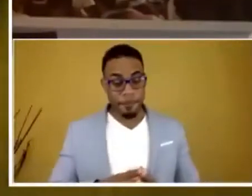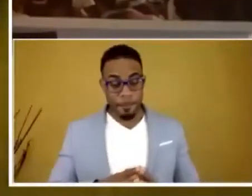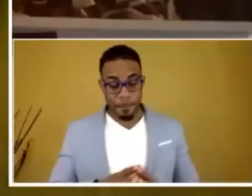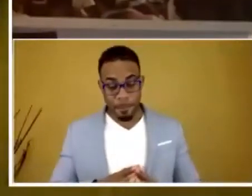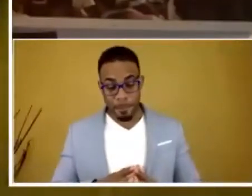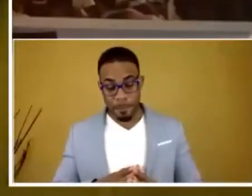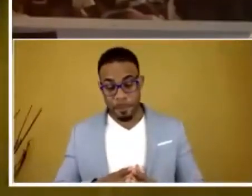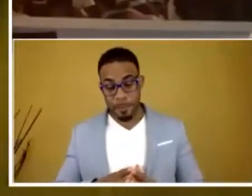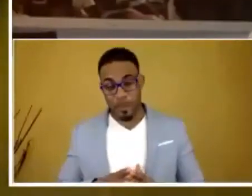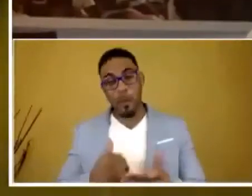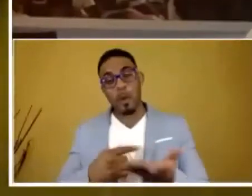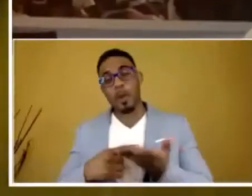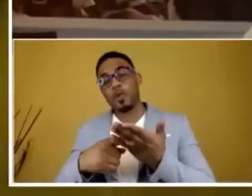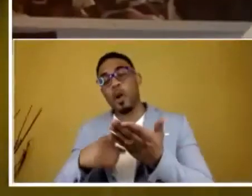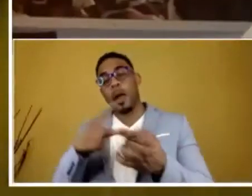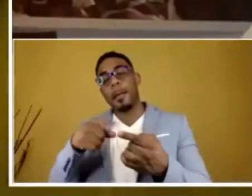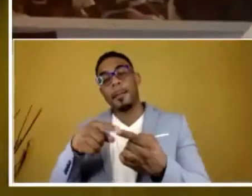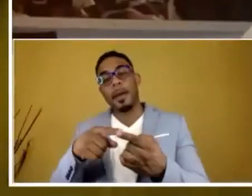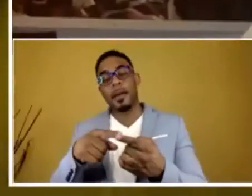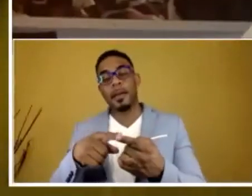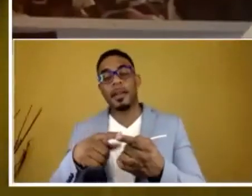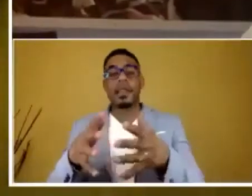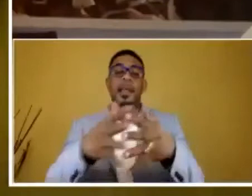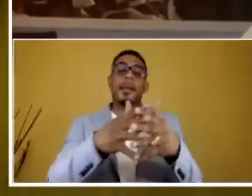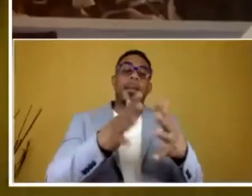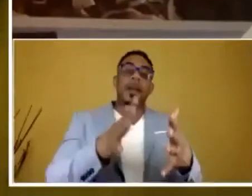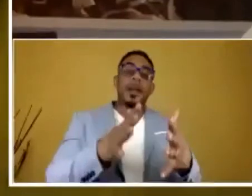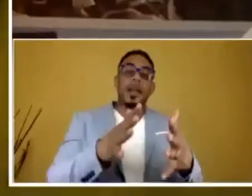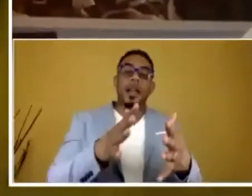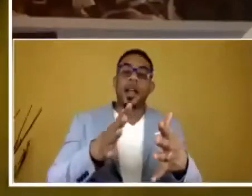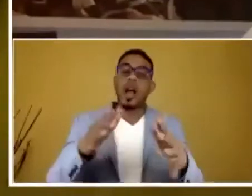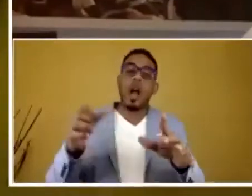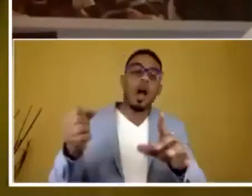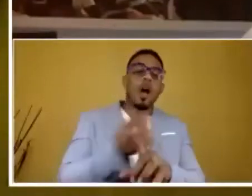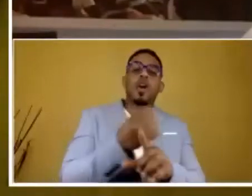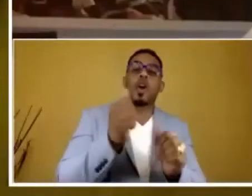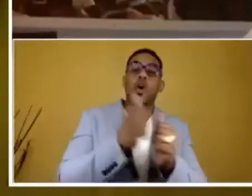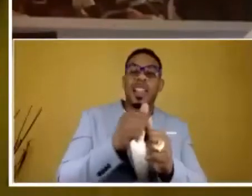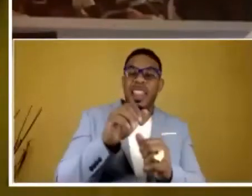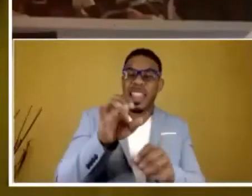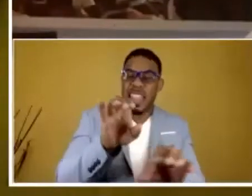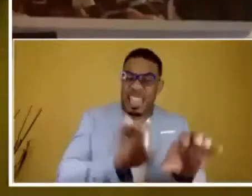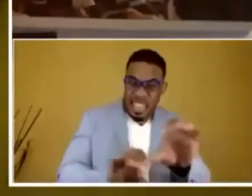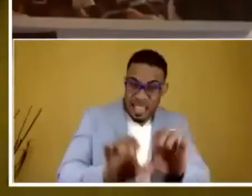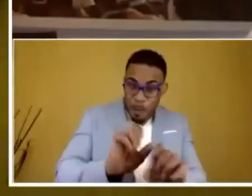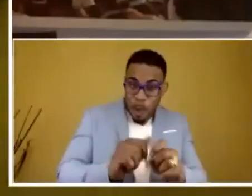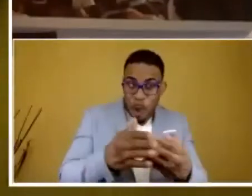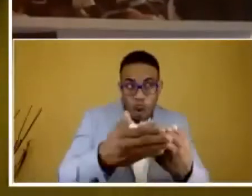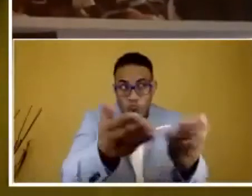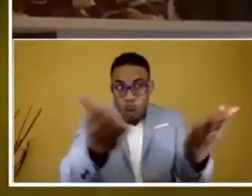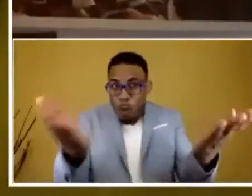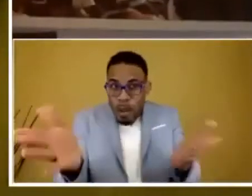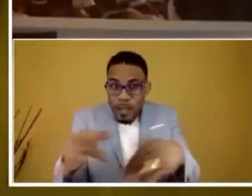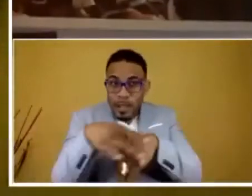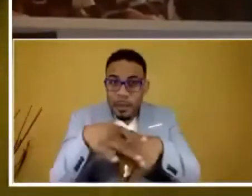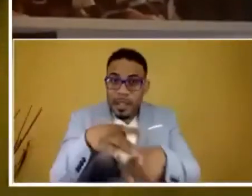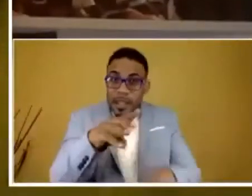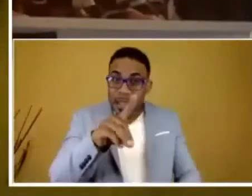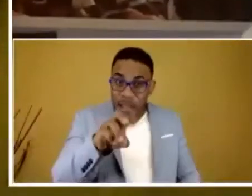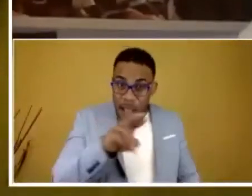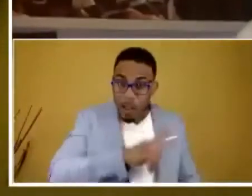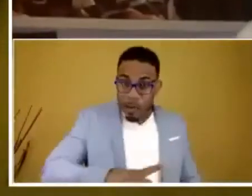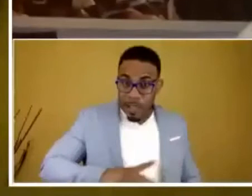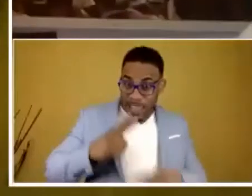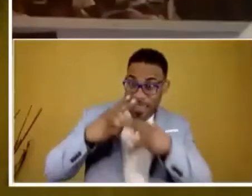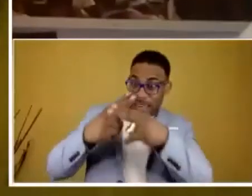We talk about the American assault with chemicals on the rest of the planet. Dr. King named